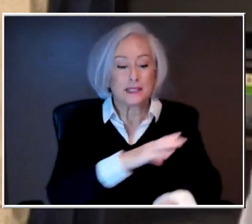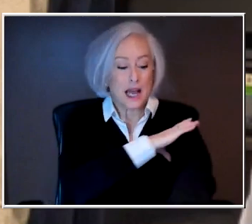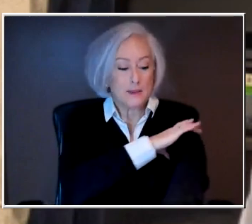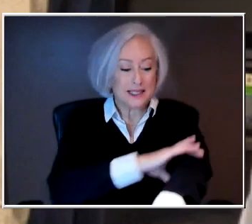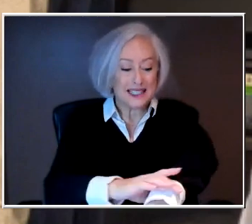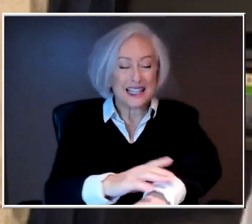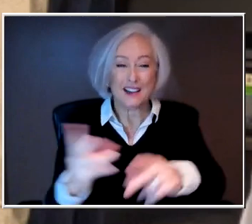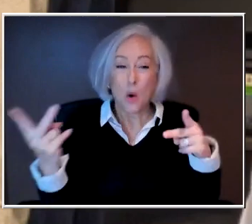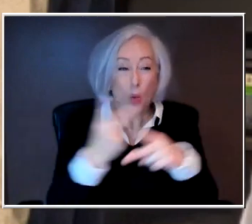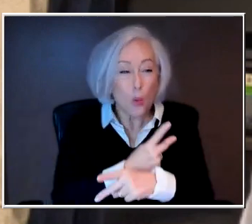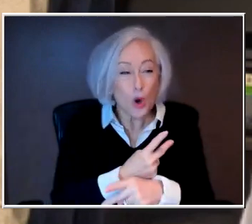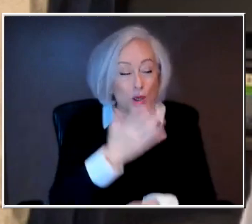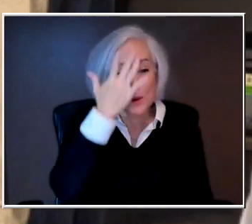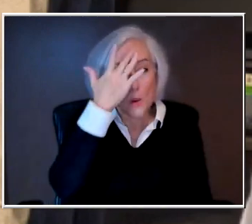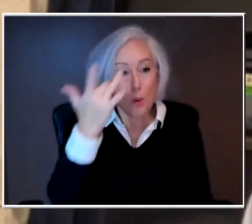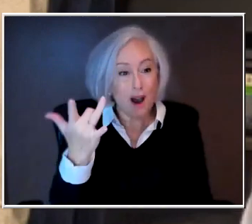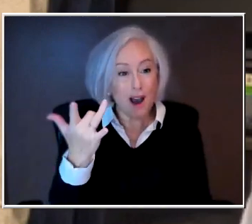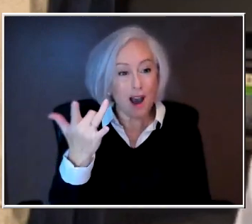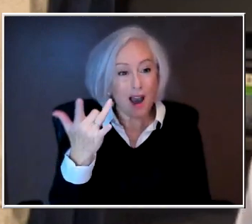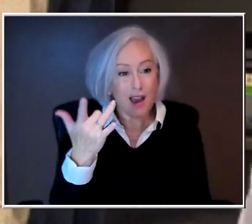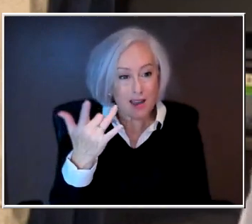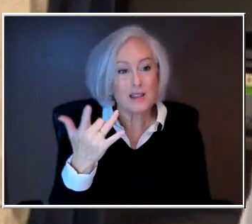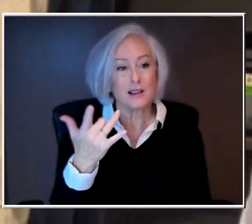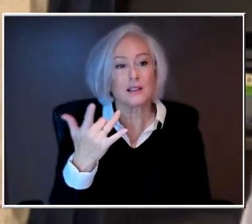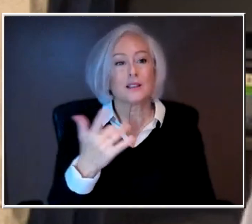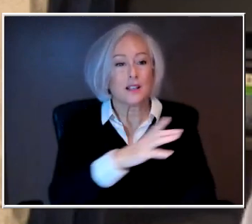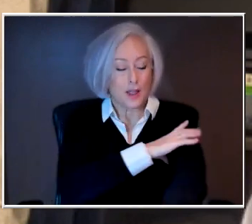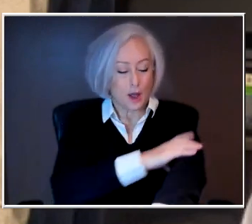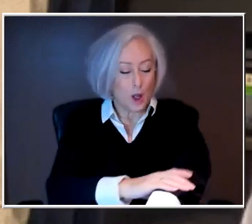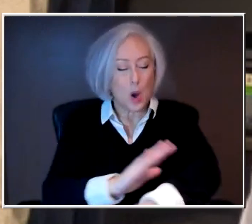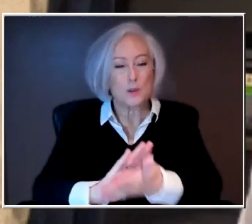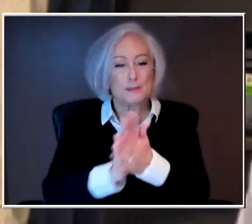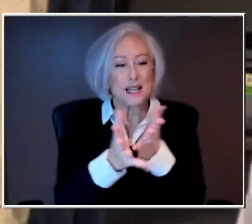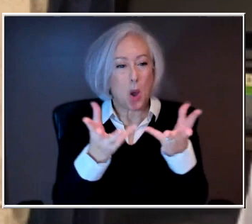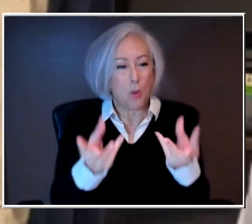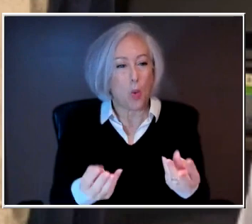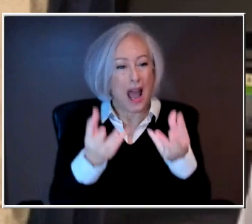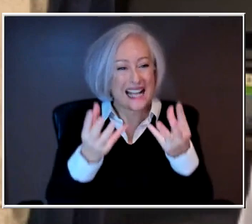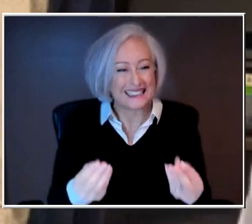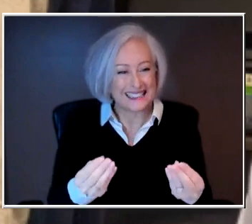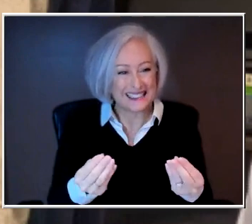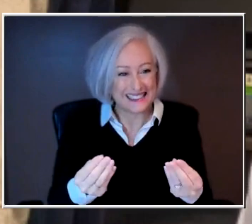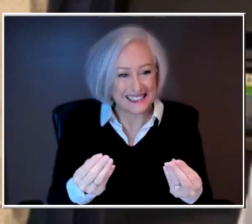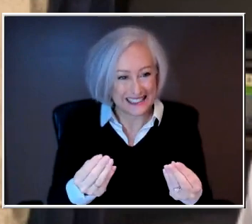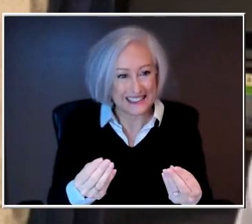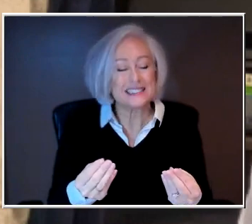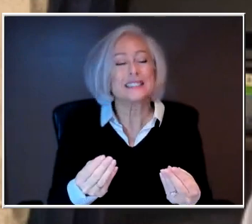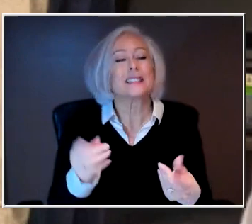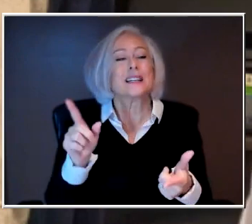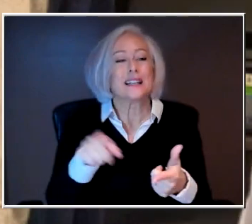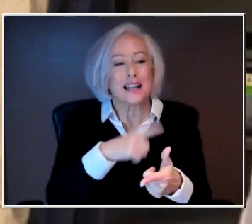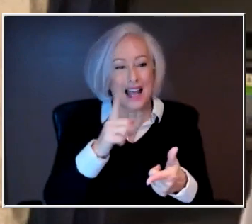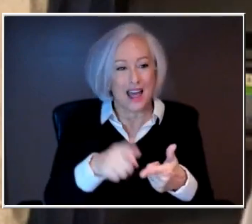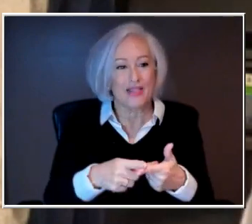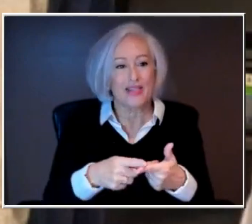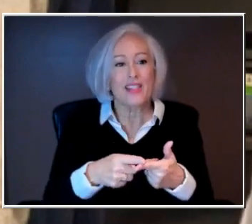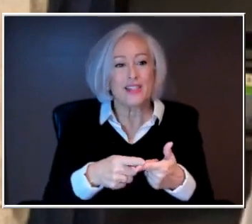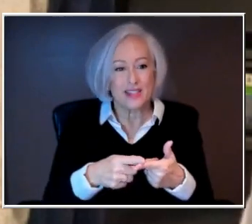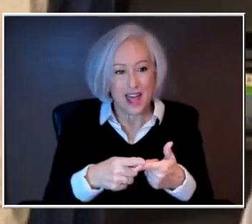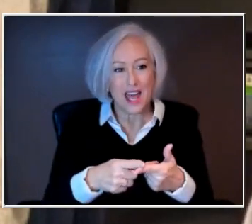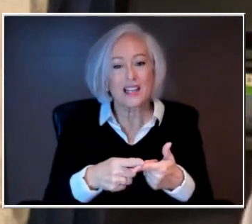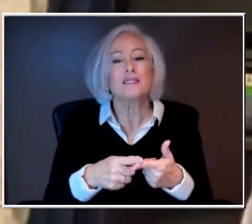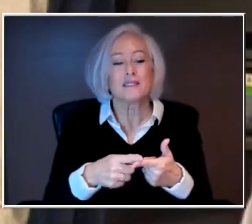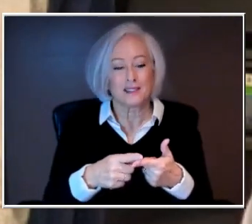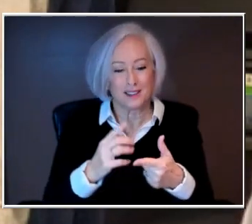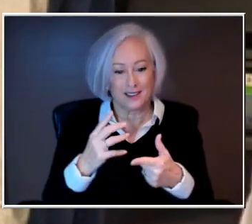get, the worst thing that can happen is have your clothes wet, and then you get back out there in the cold, and then now